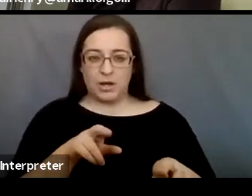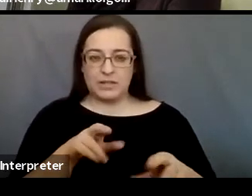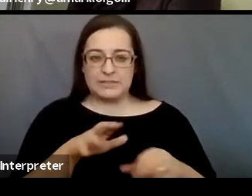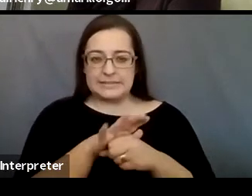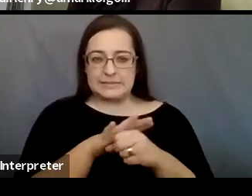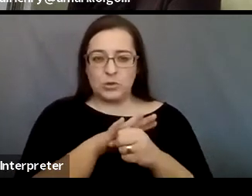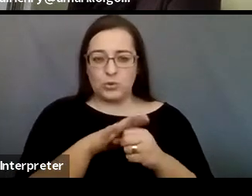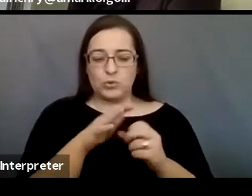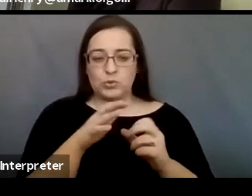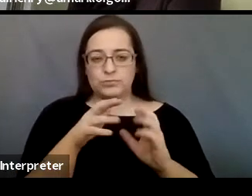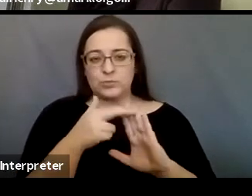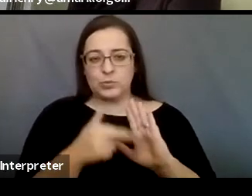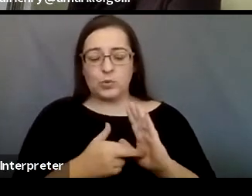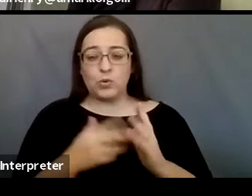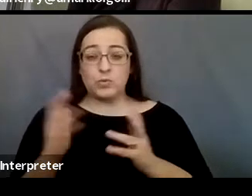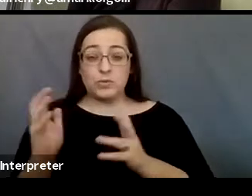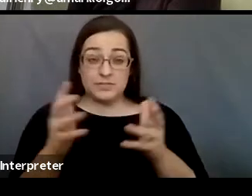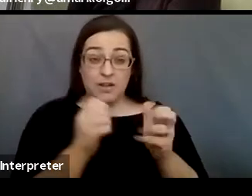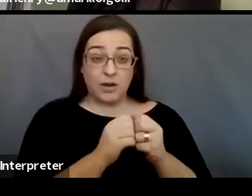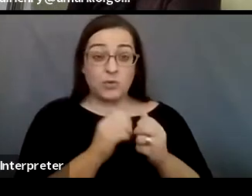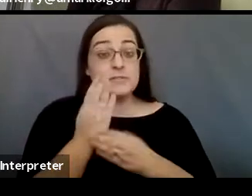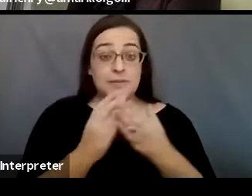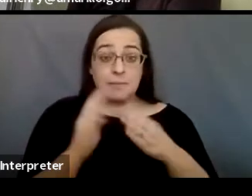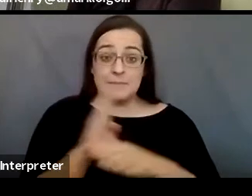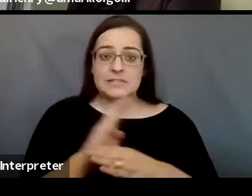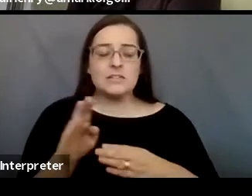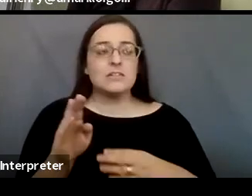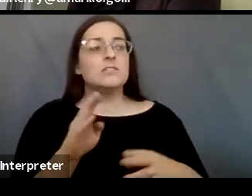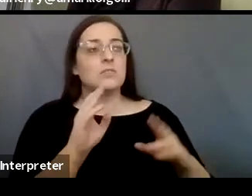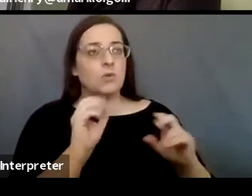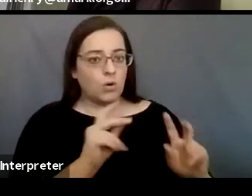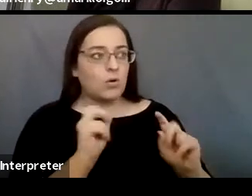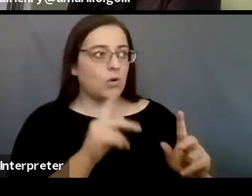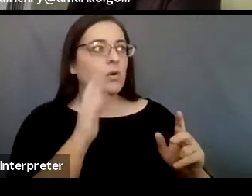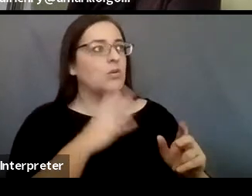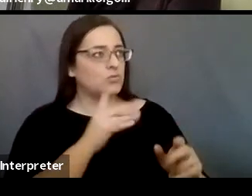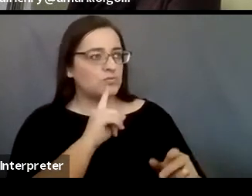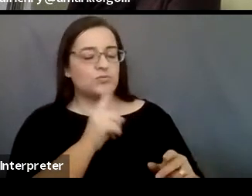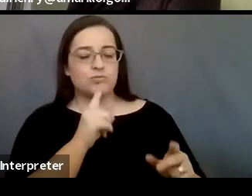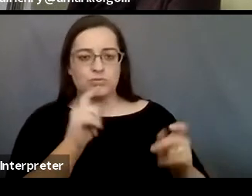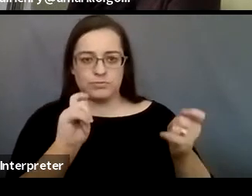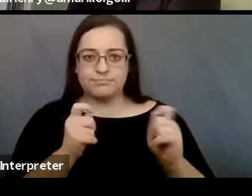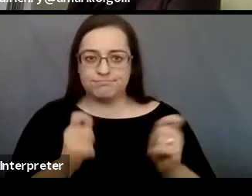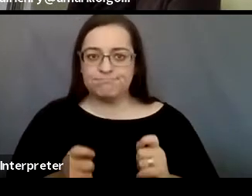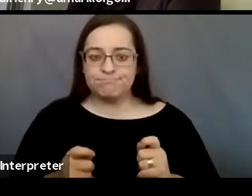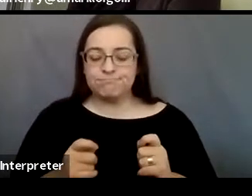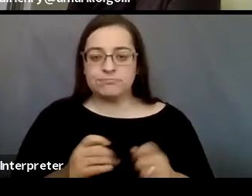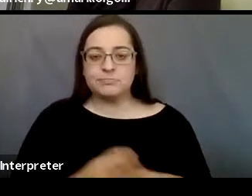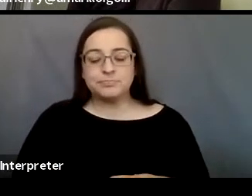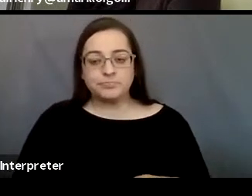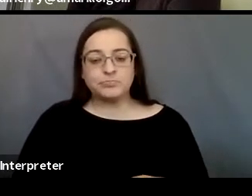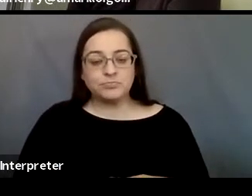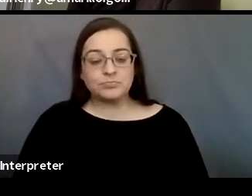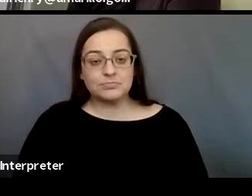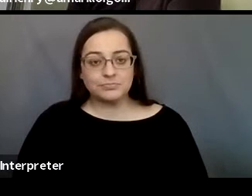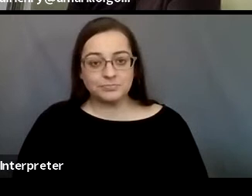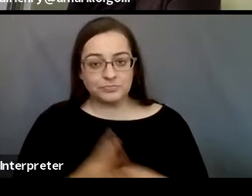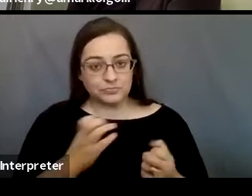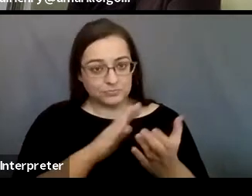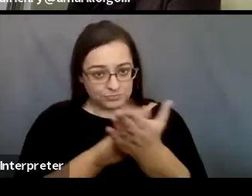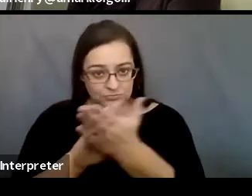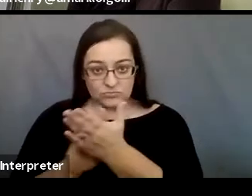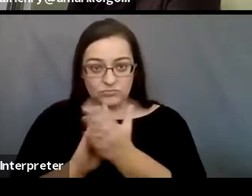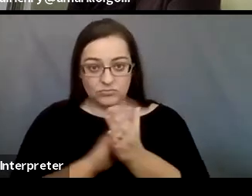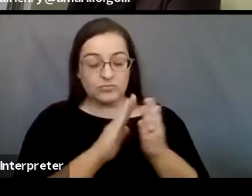And all of the businesses we visited with have been very responsive for the most part. So I just want to commend our